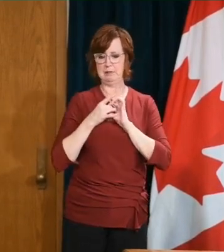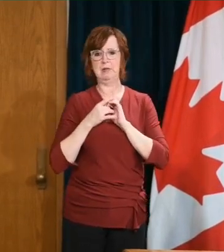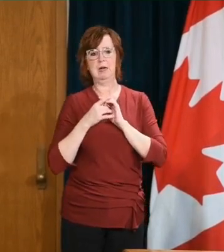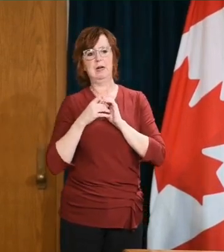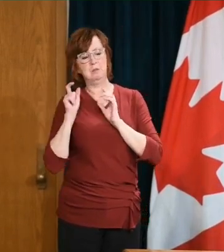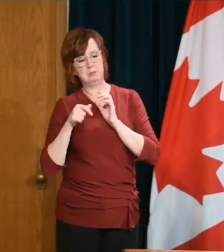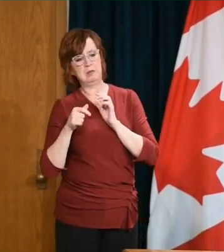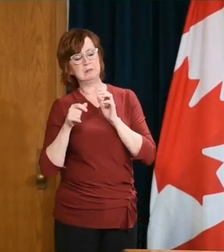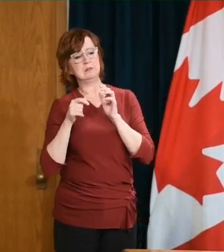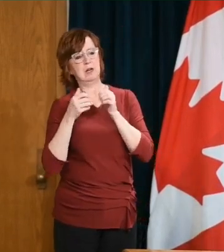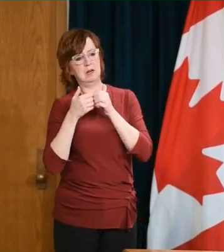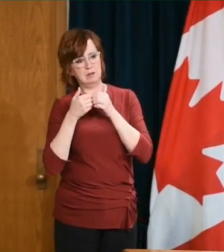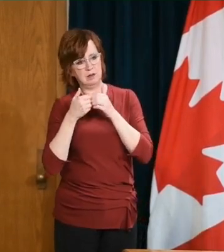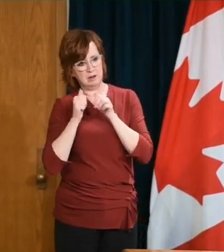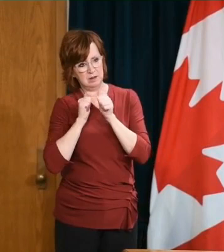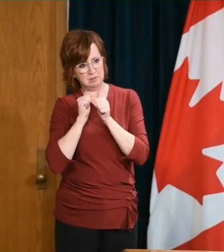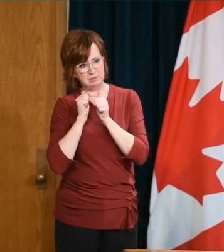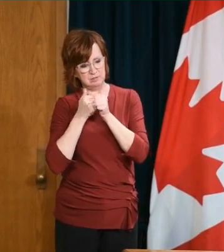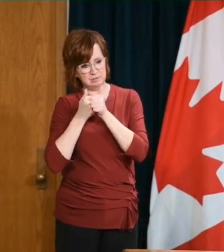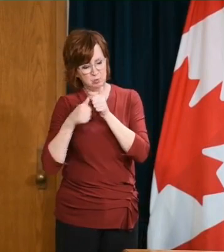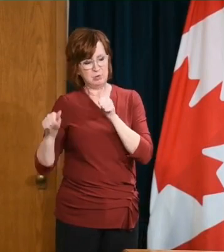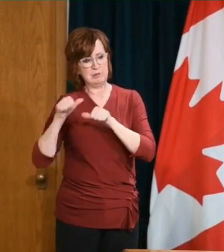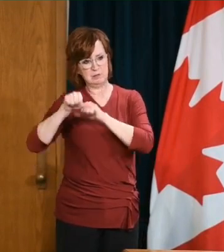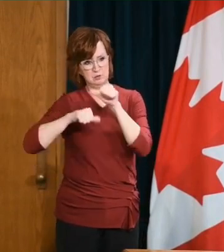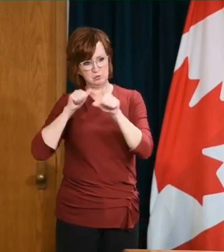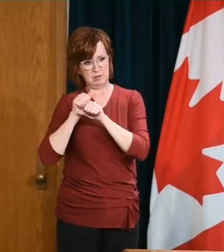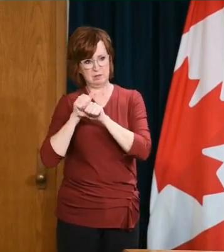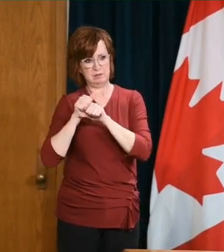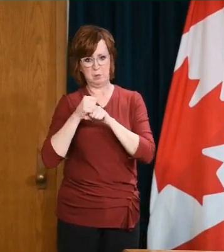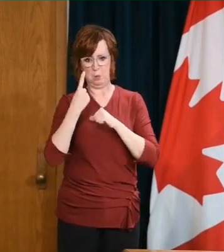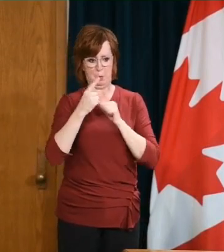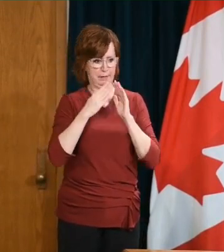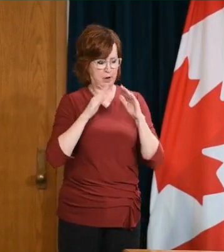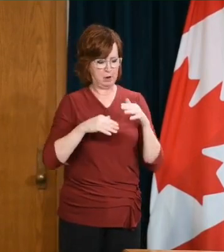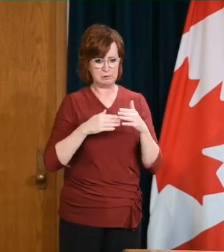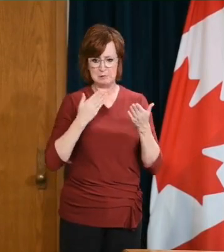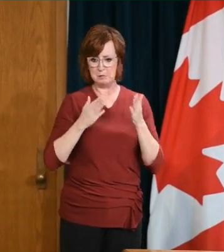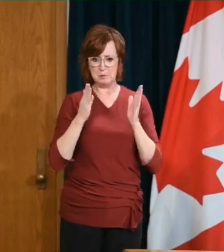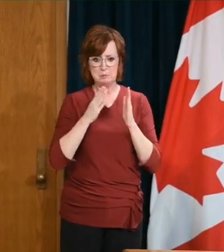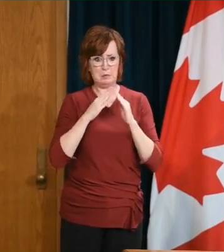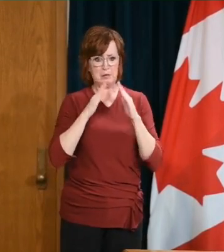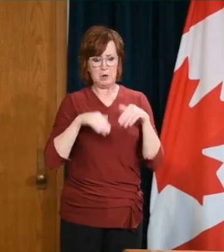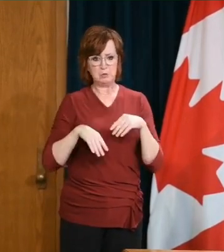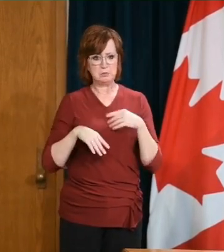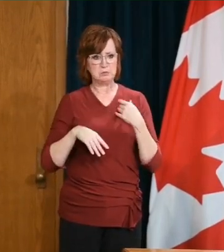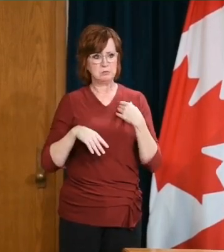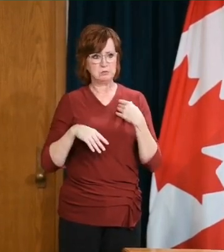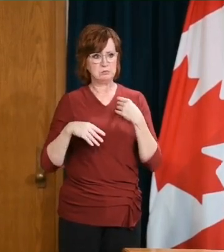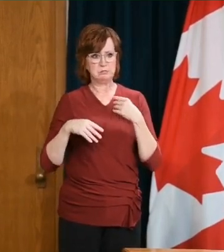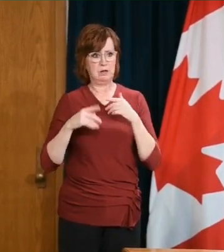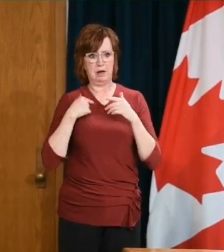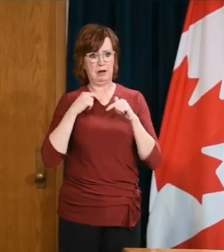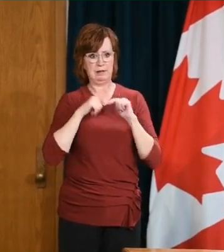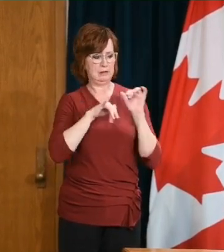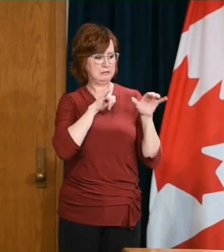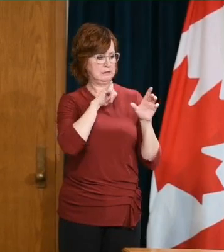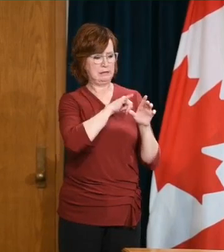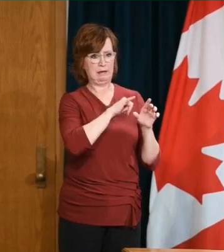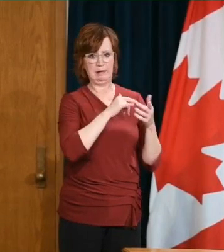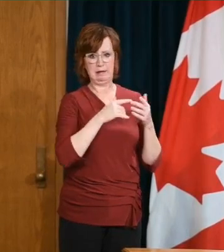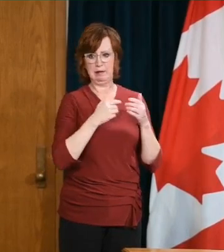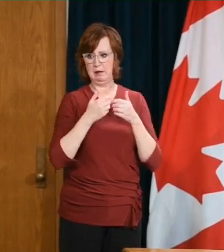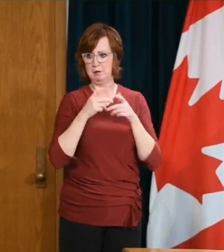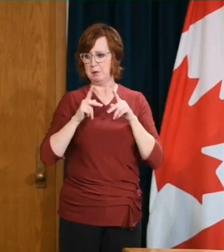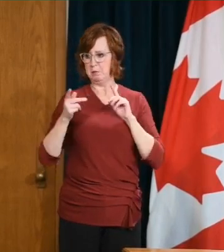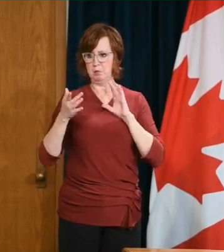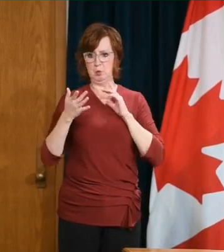setting, and that's not fully possible compared to a smaller household. And third, of course, is that we are seeing